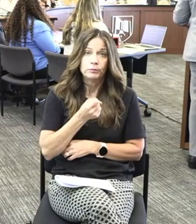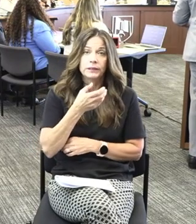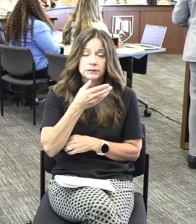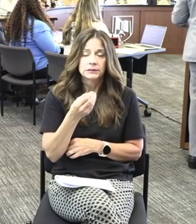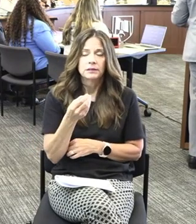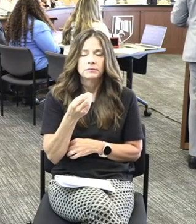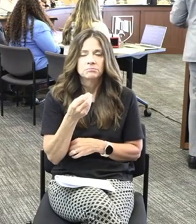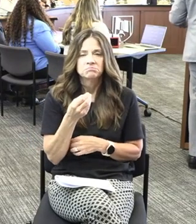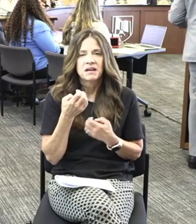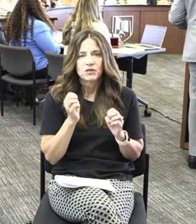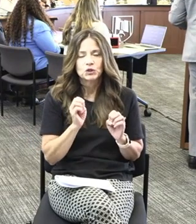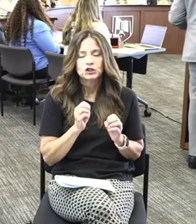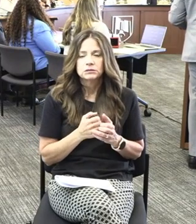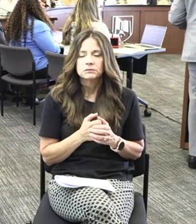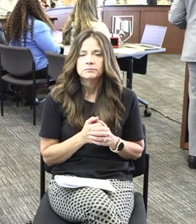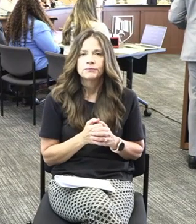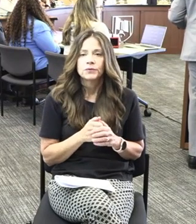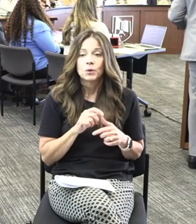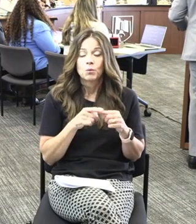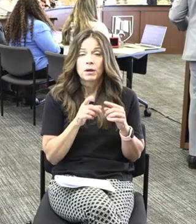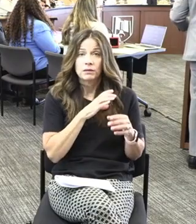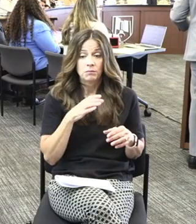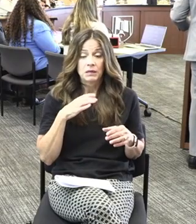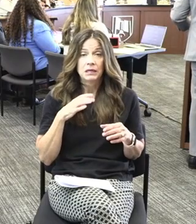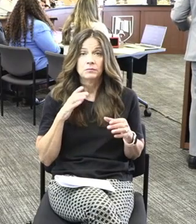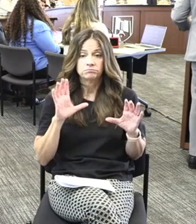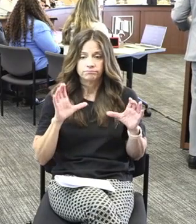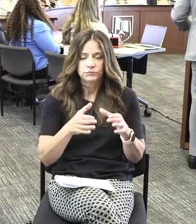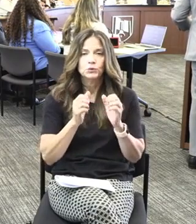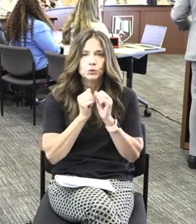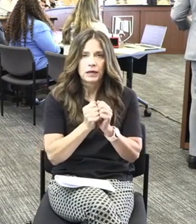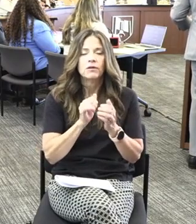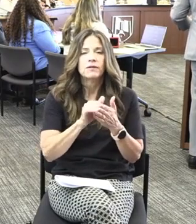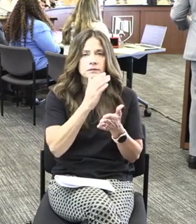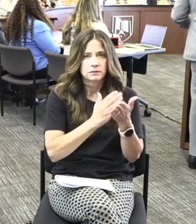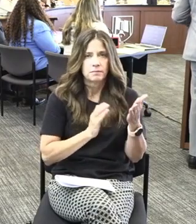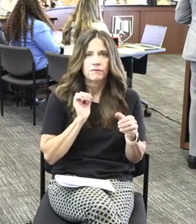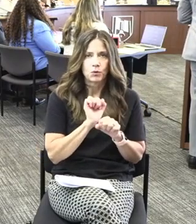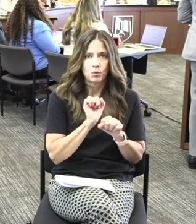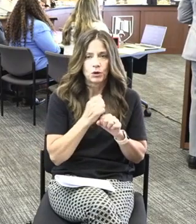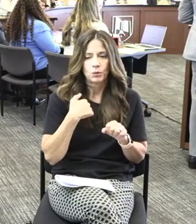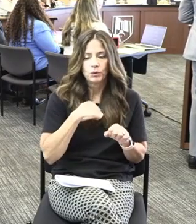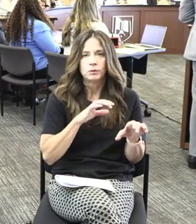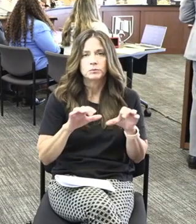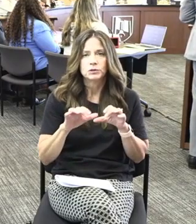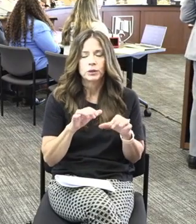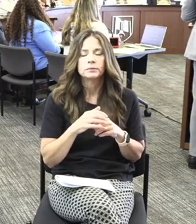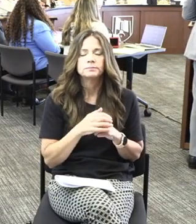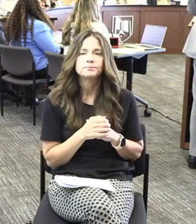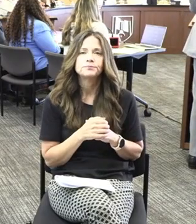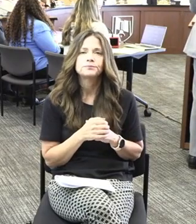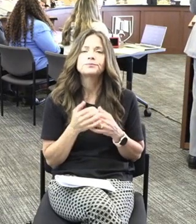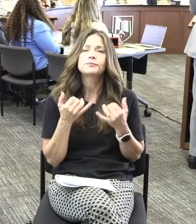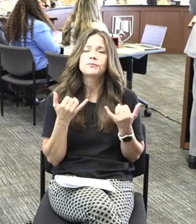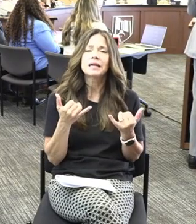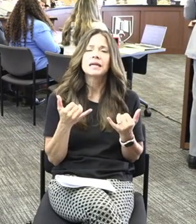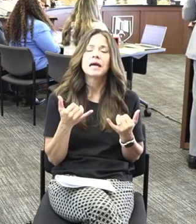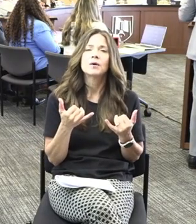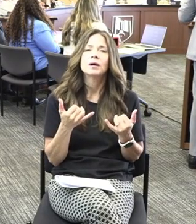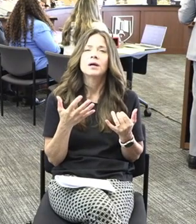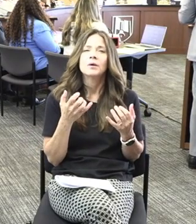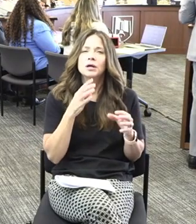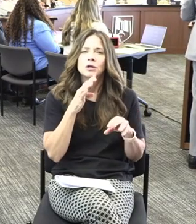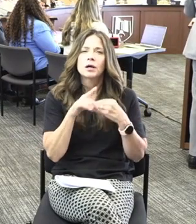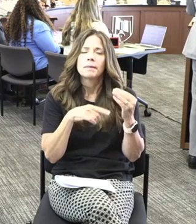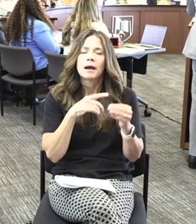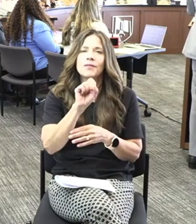And so as the committee comes together, that will be some of the work. So let me speak to the SEM committee just